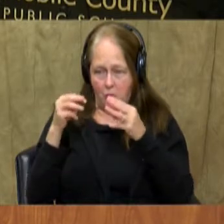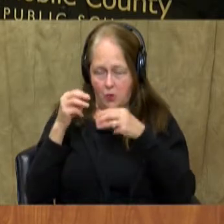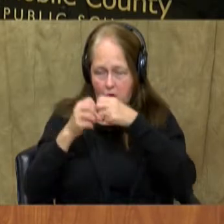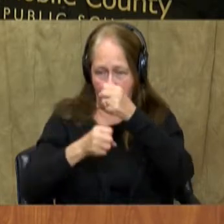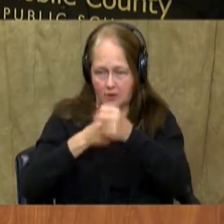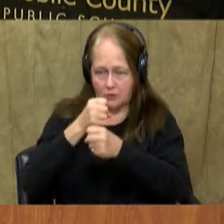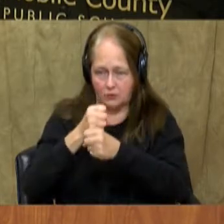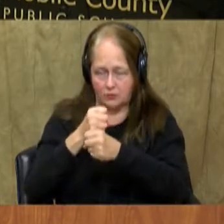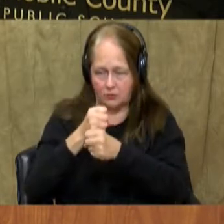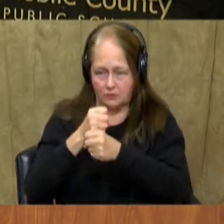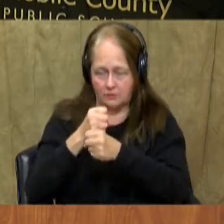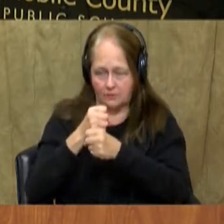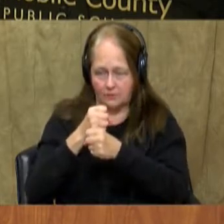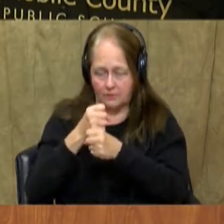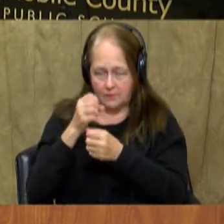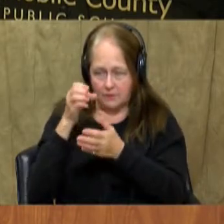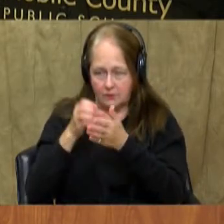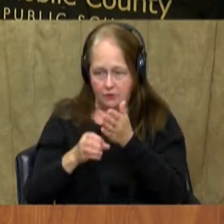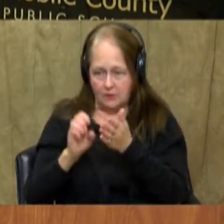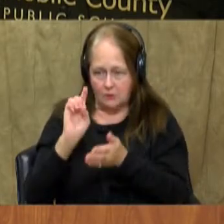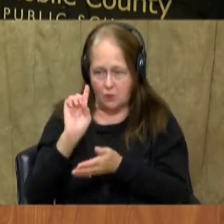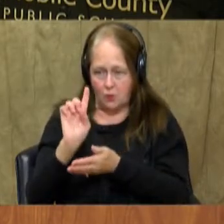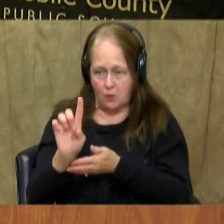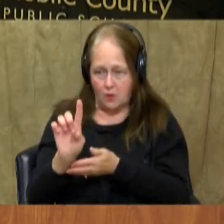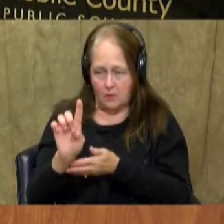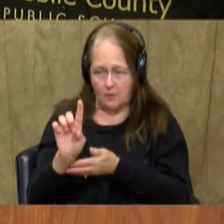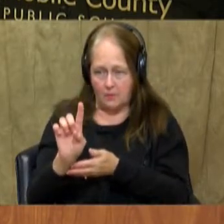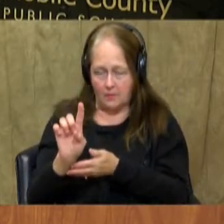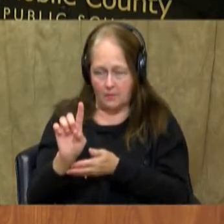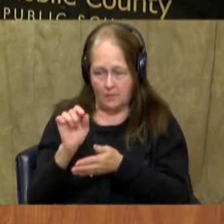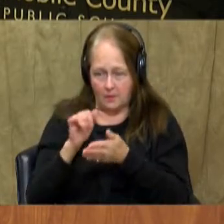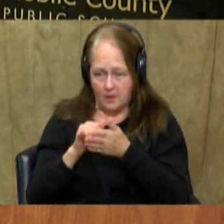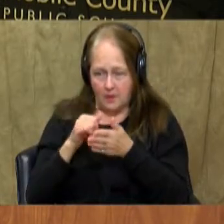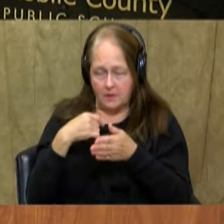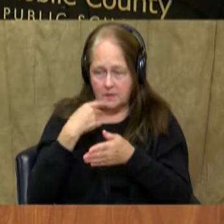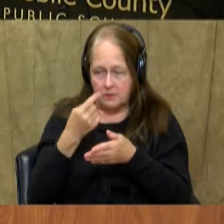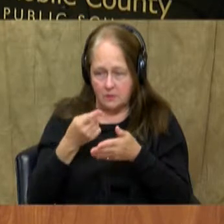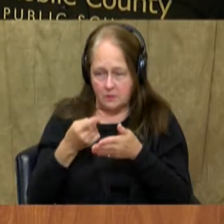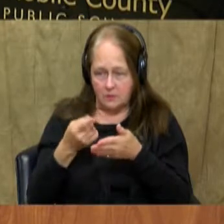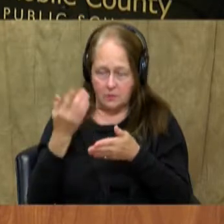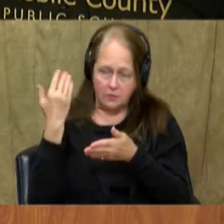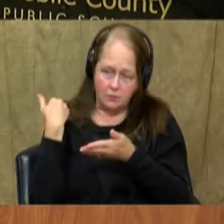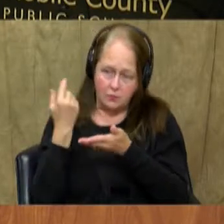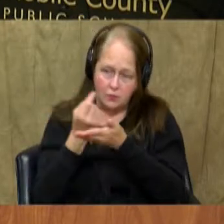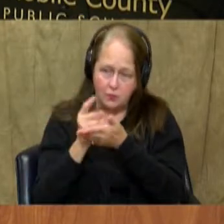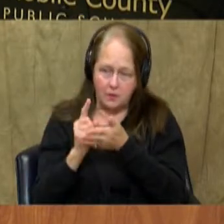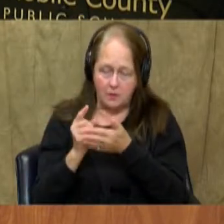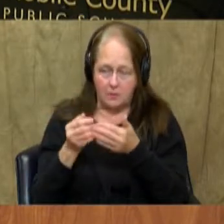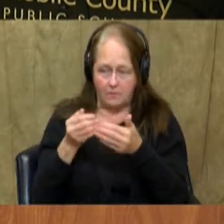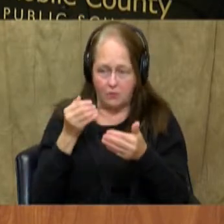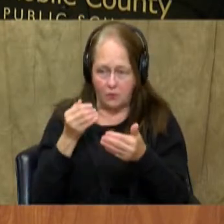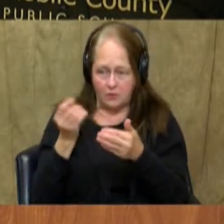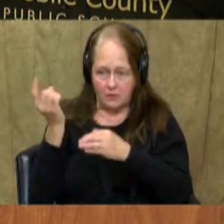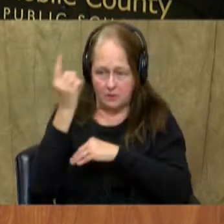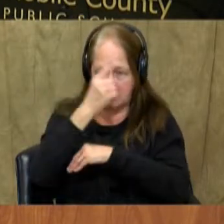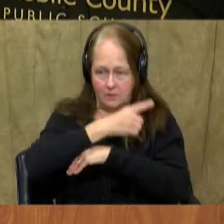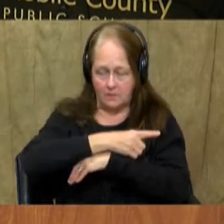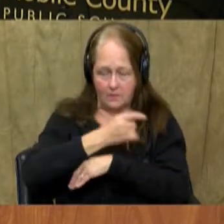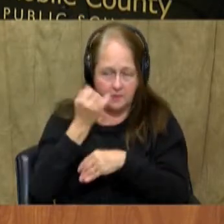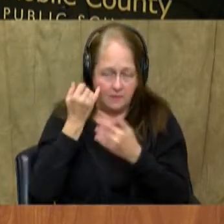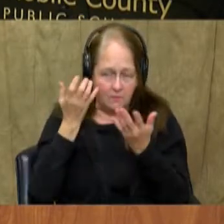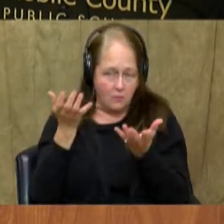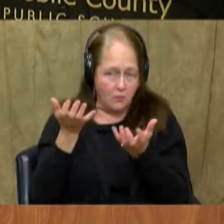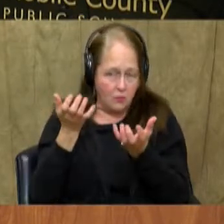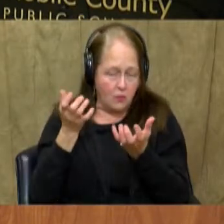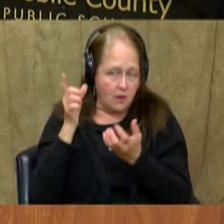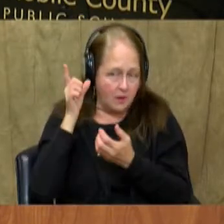the page for section 1. Now, as I had said in weeks prior to today, if you want to just go